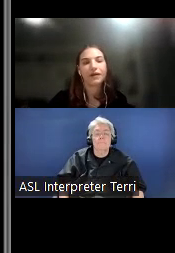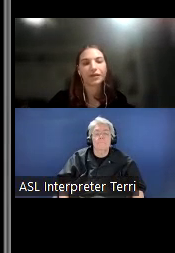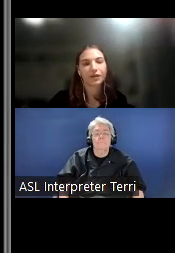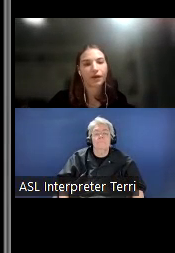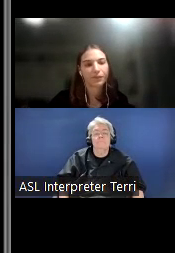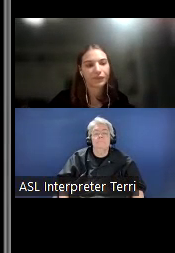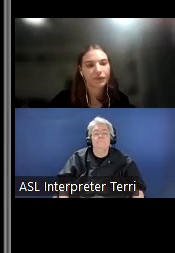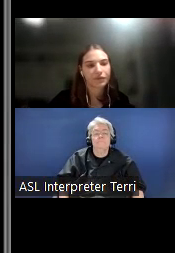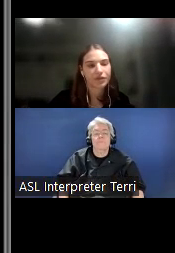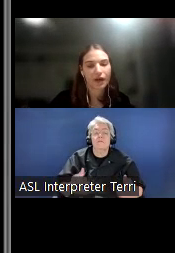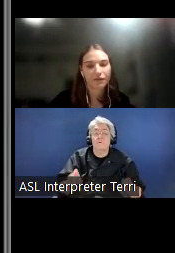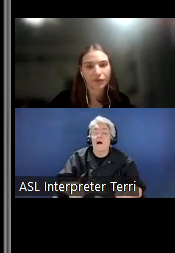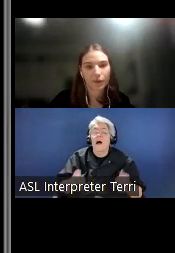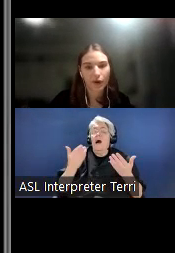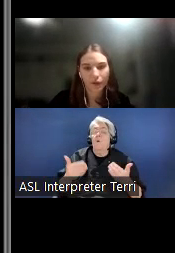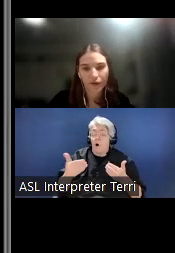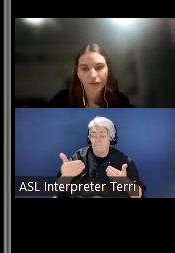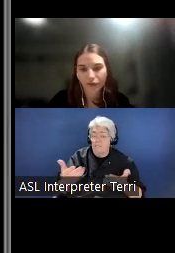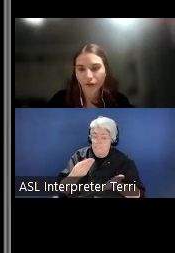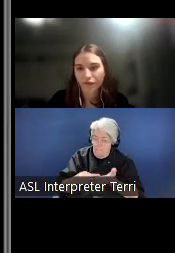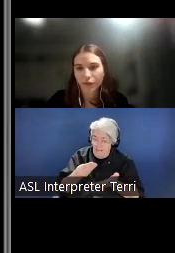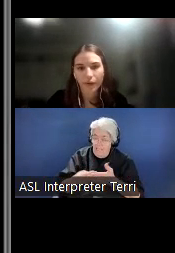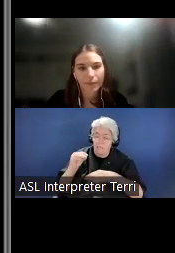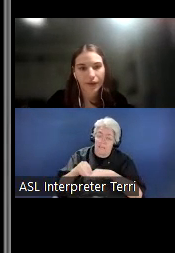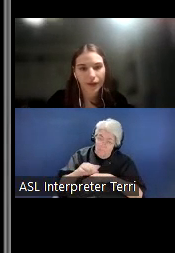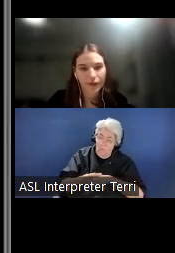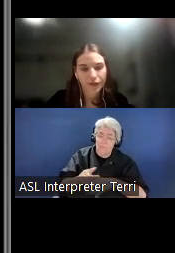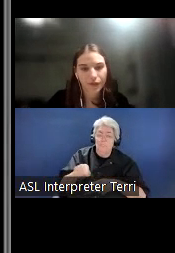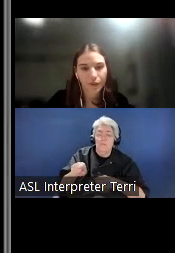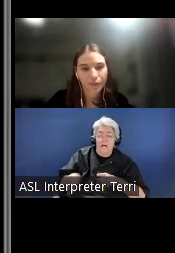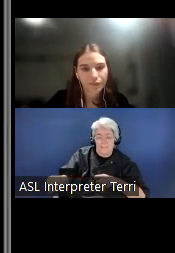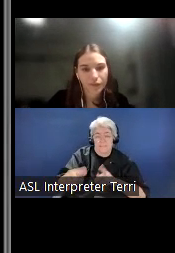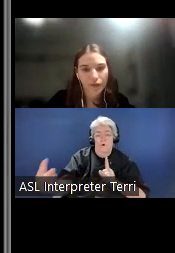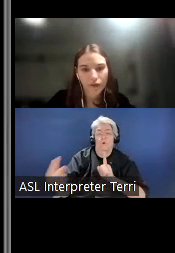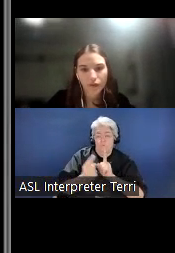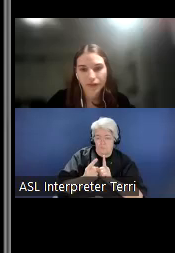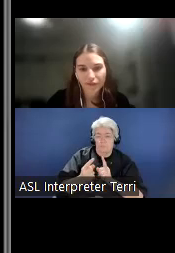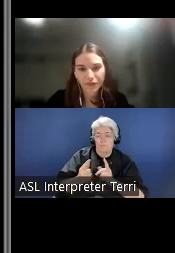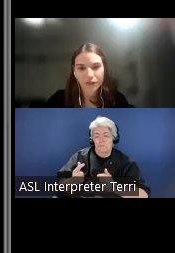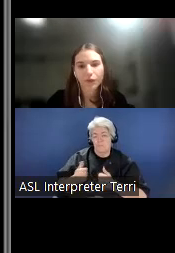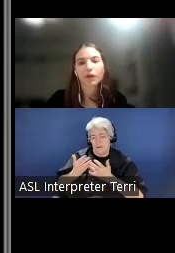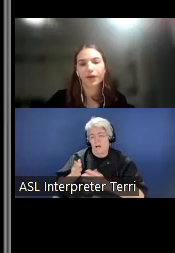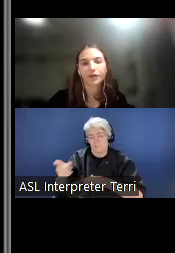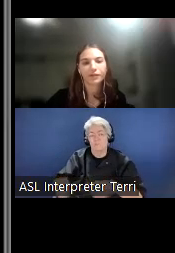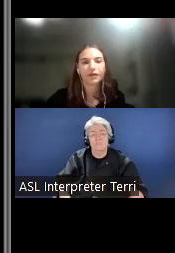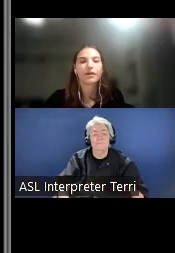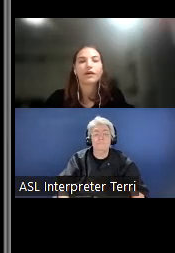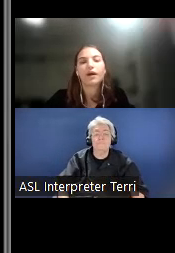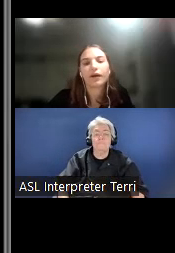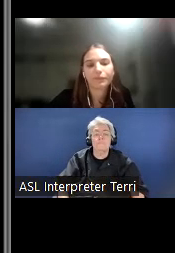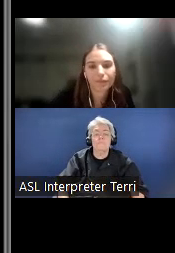is money a factor for survivors you are working with? And I'll give you a minute or two. Can everyone see this poll? Okay,